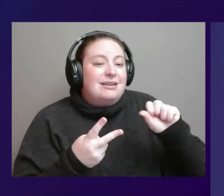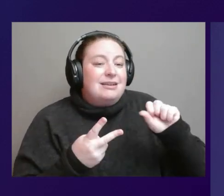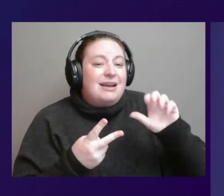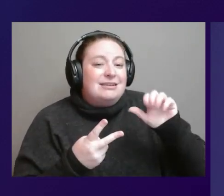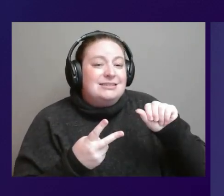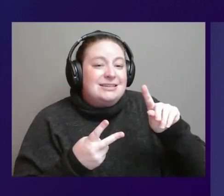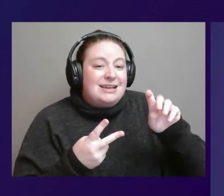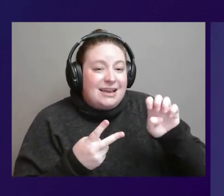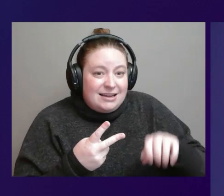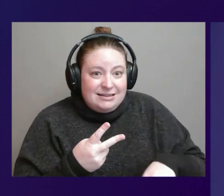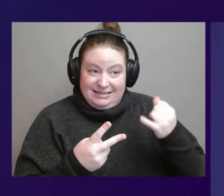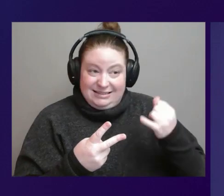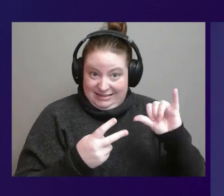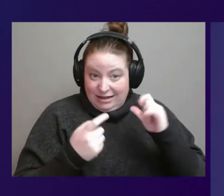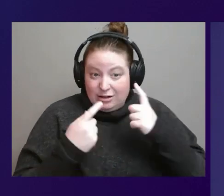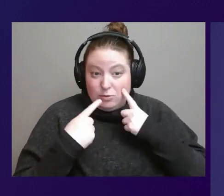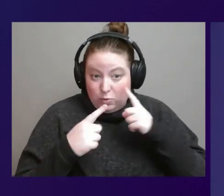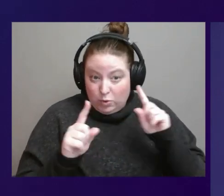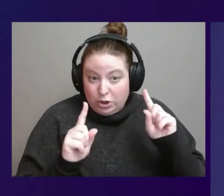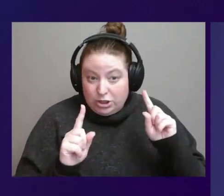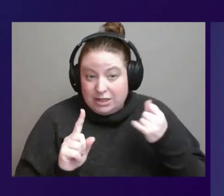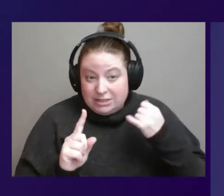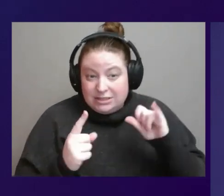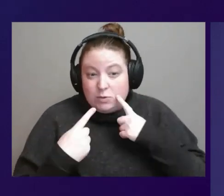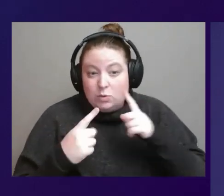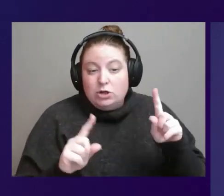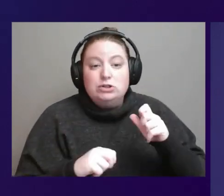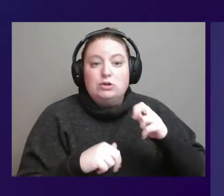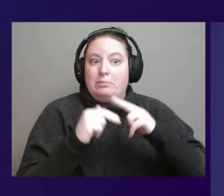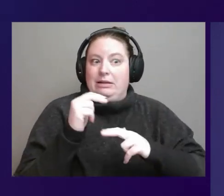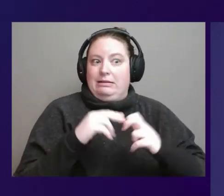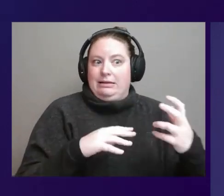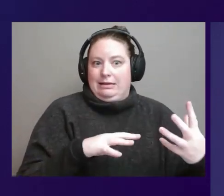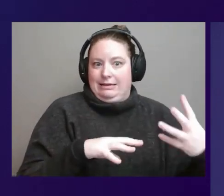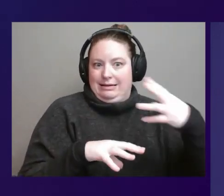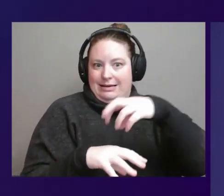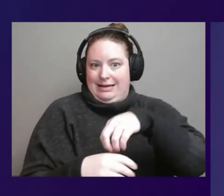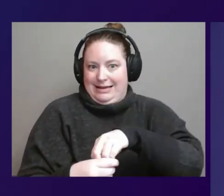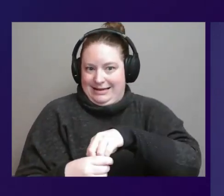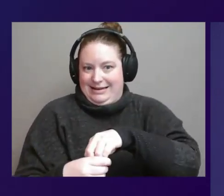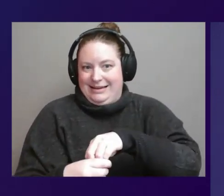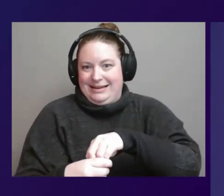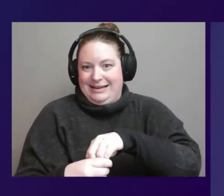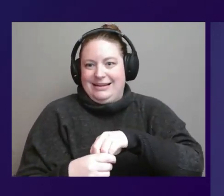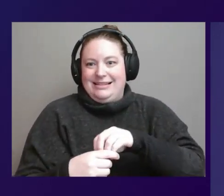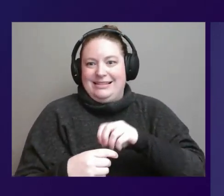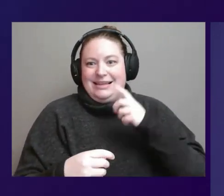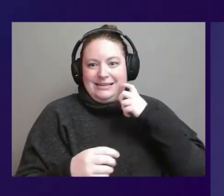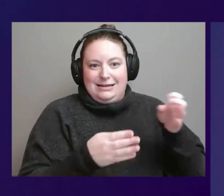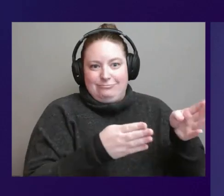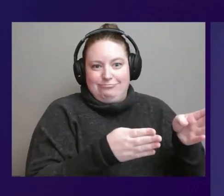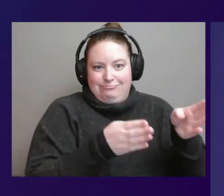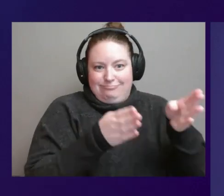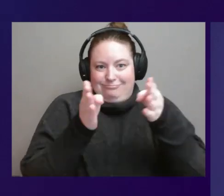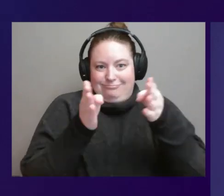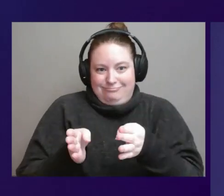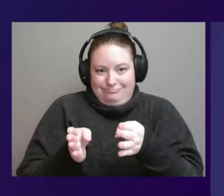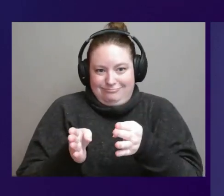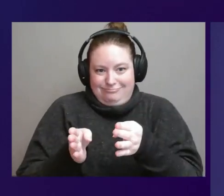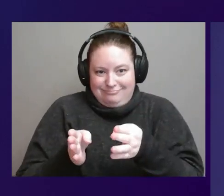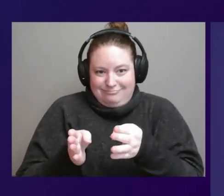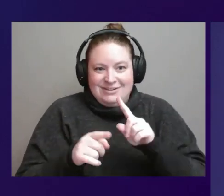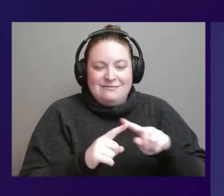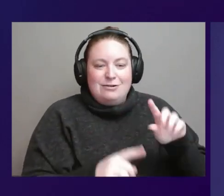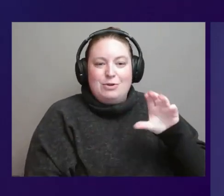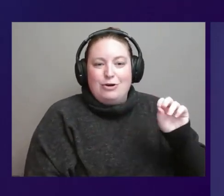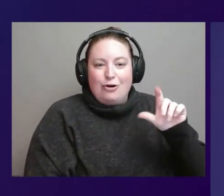those today. So building all of that stuff in, like he was saying, they were just switched the lanes. They did a track switch from their colo facility over to